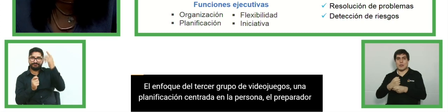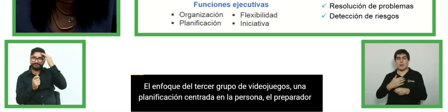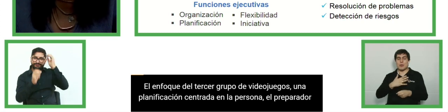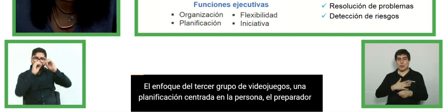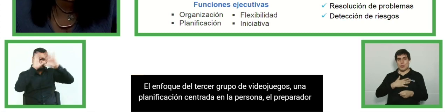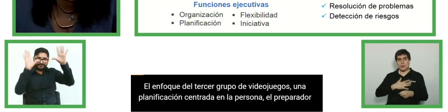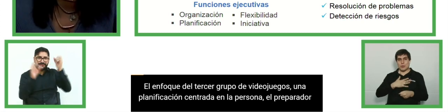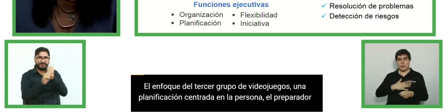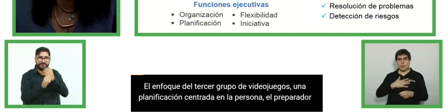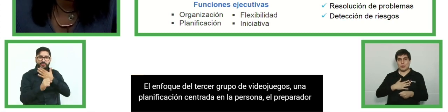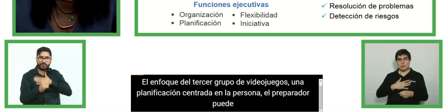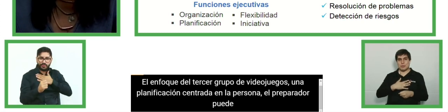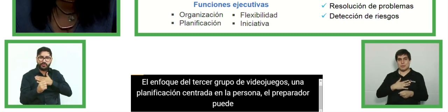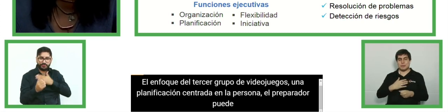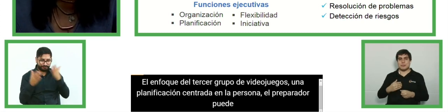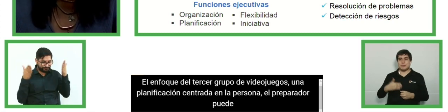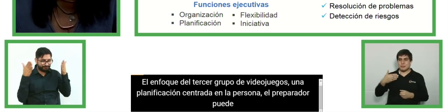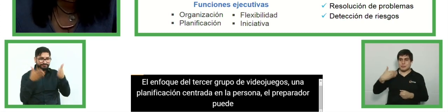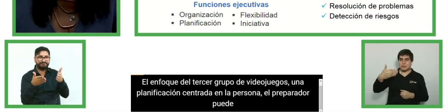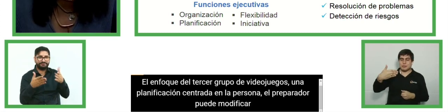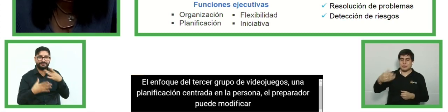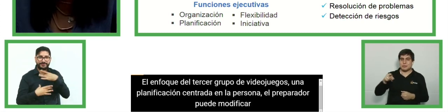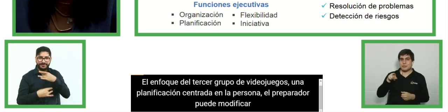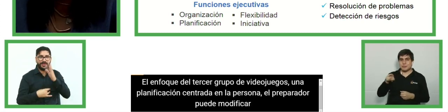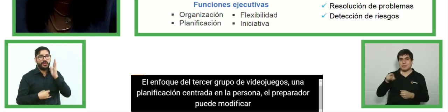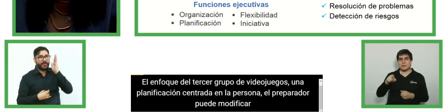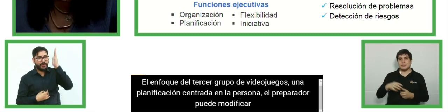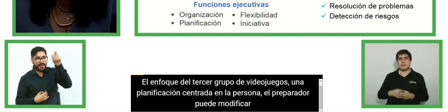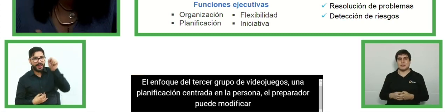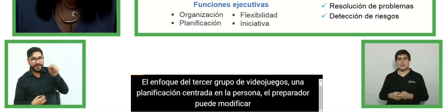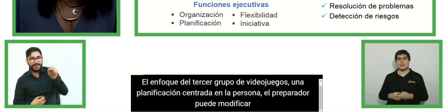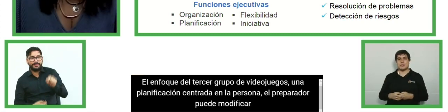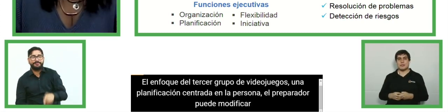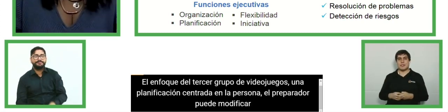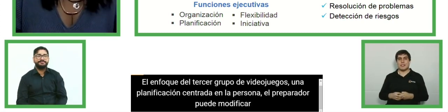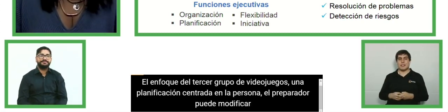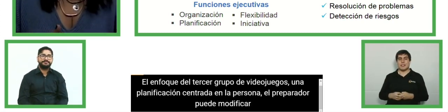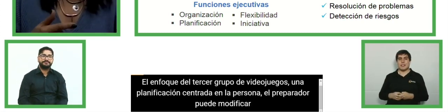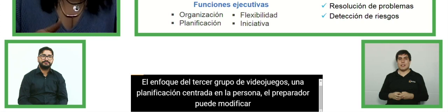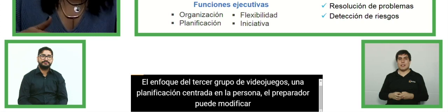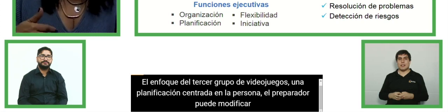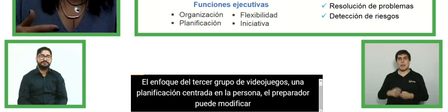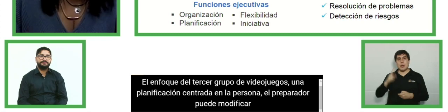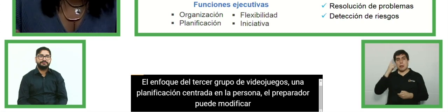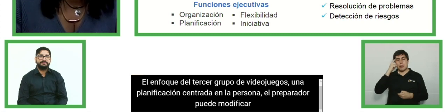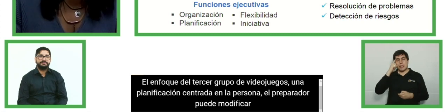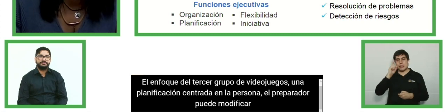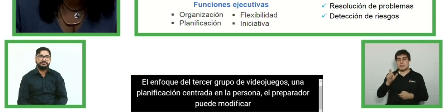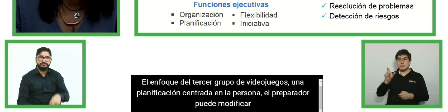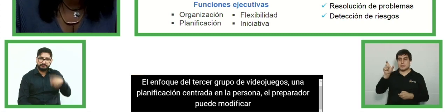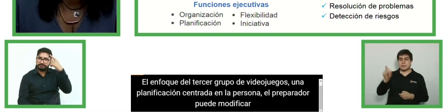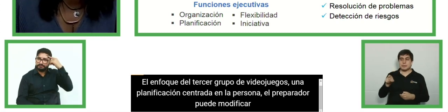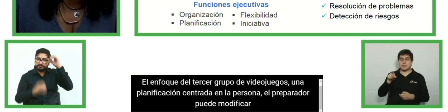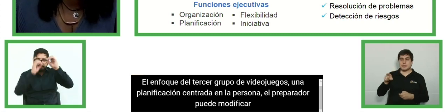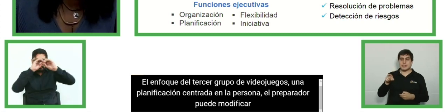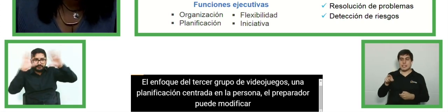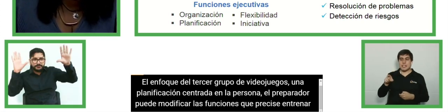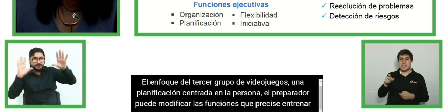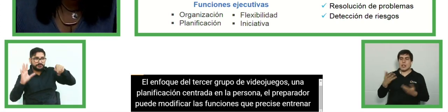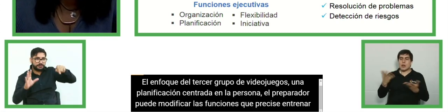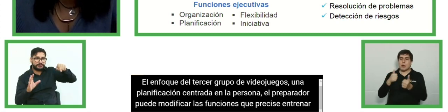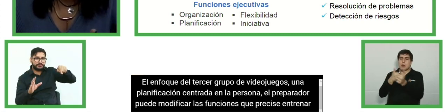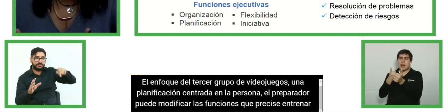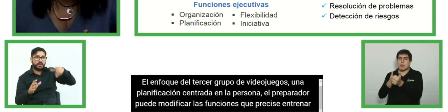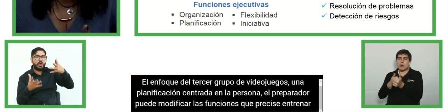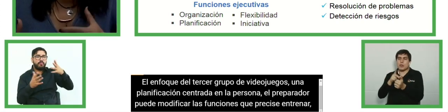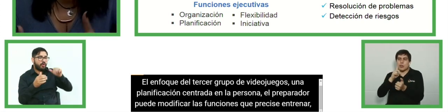the employability profiles, taking into account the level and type of support required by the users as well as the